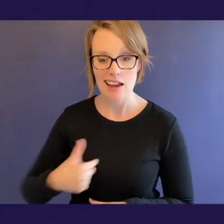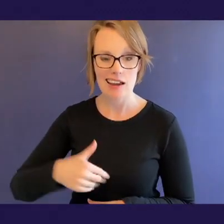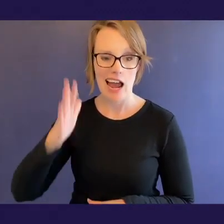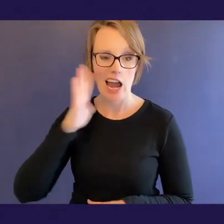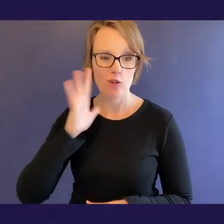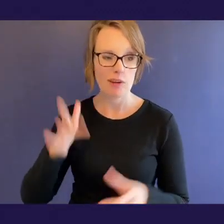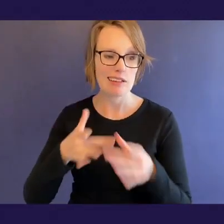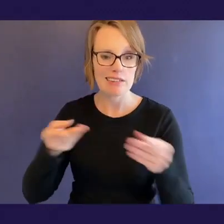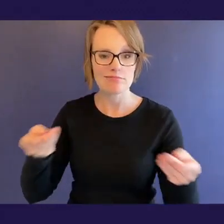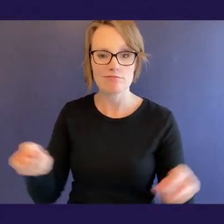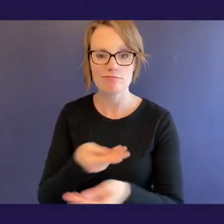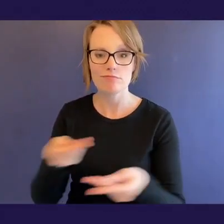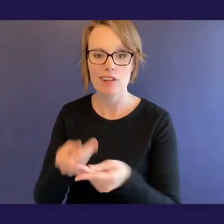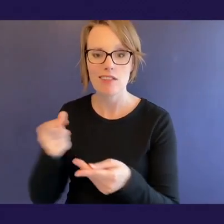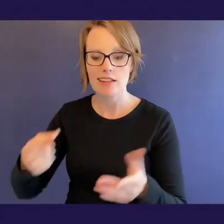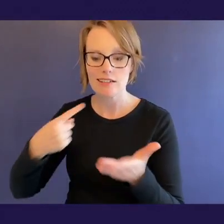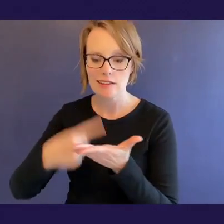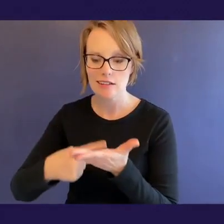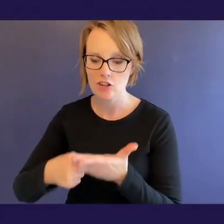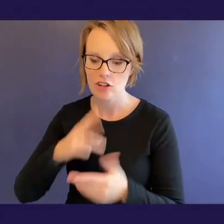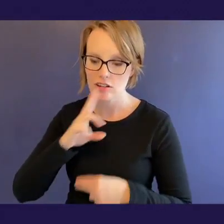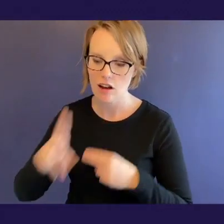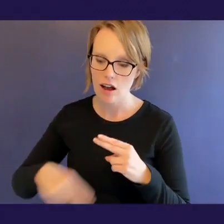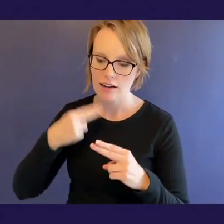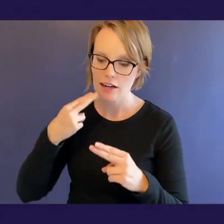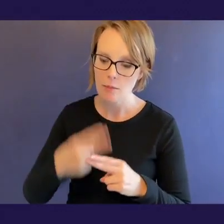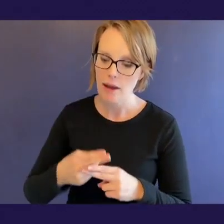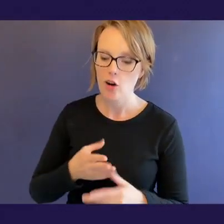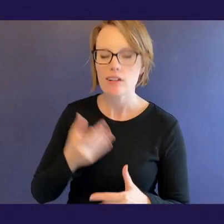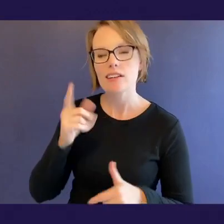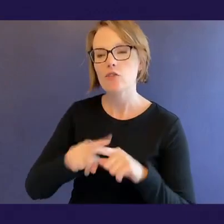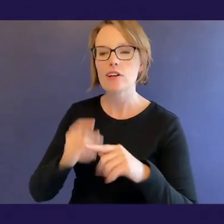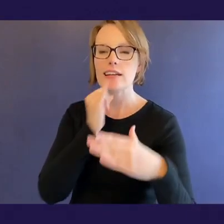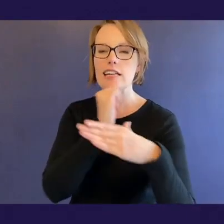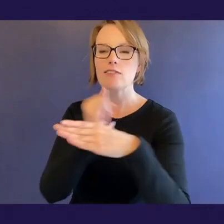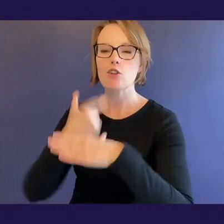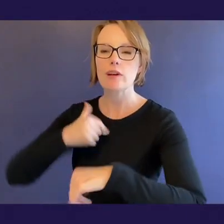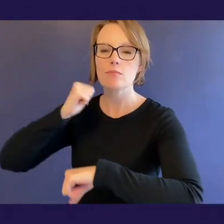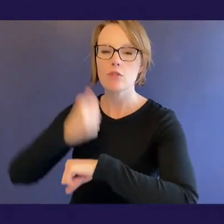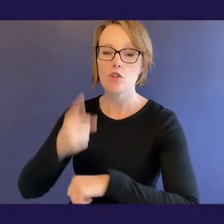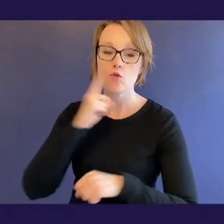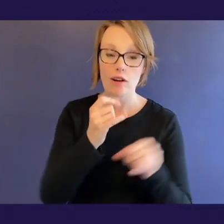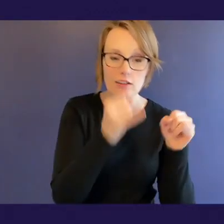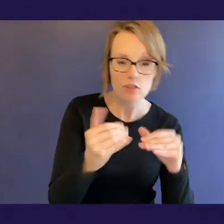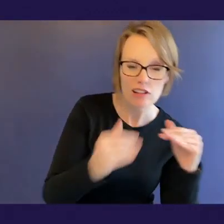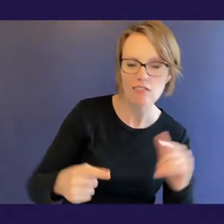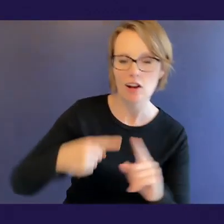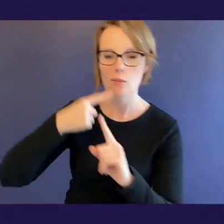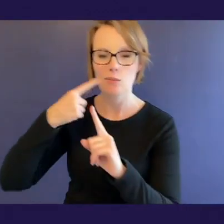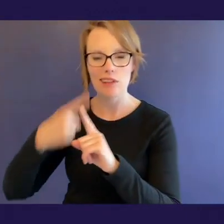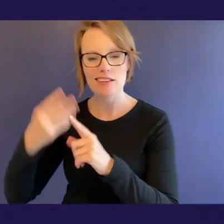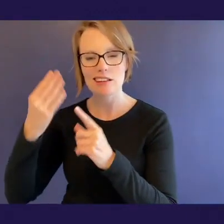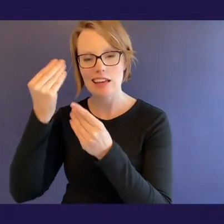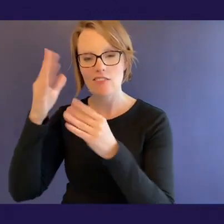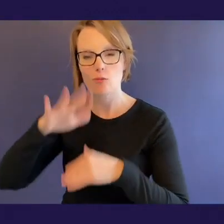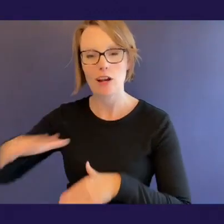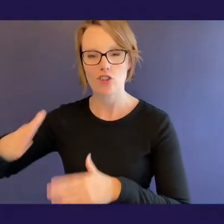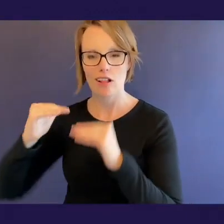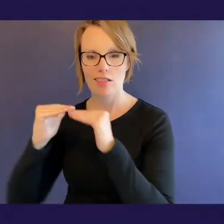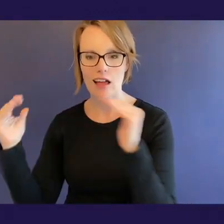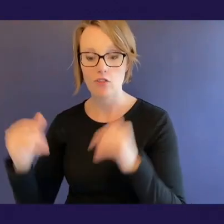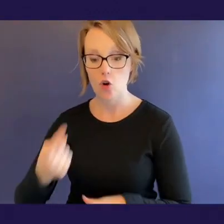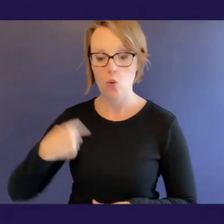on interventions at the informational level and at the individual levels. And this panel is going to explore strategies